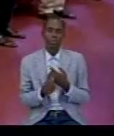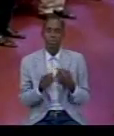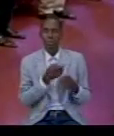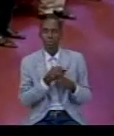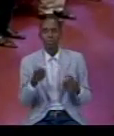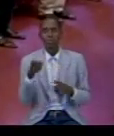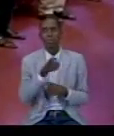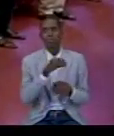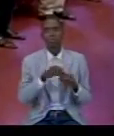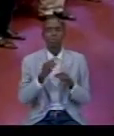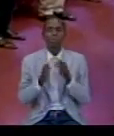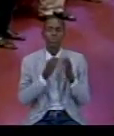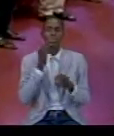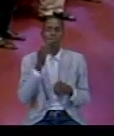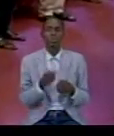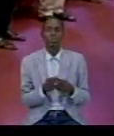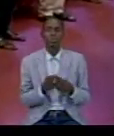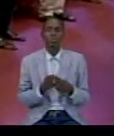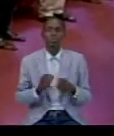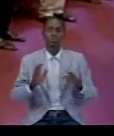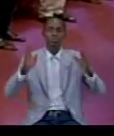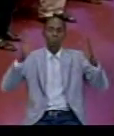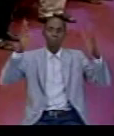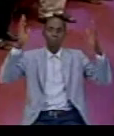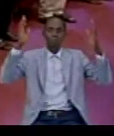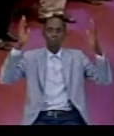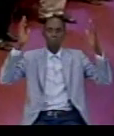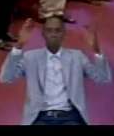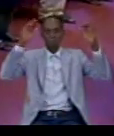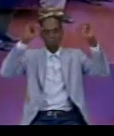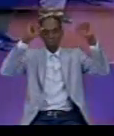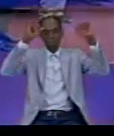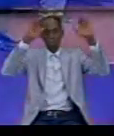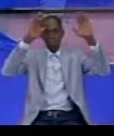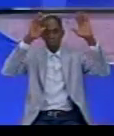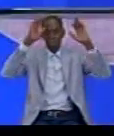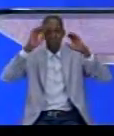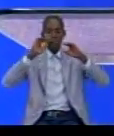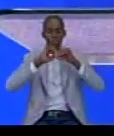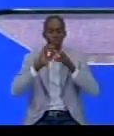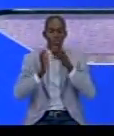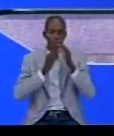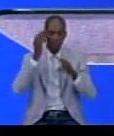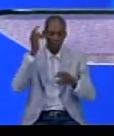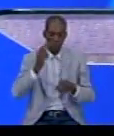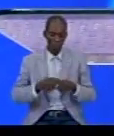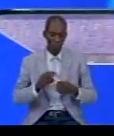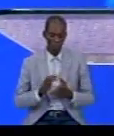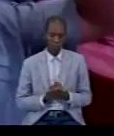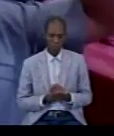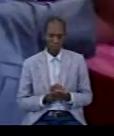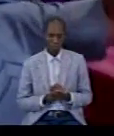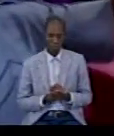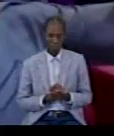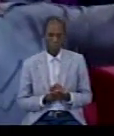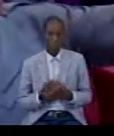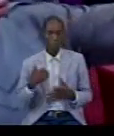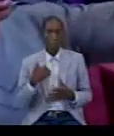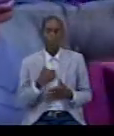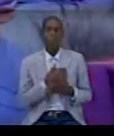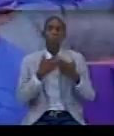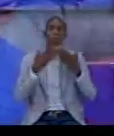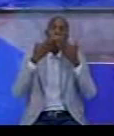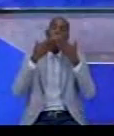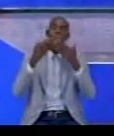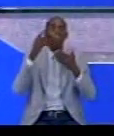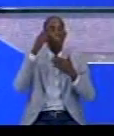name. Amen. Raise up your hand, please. Father, in Jesus' name, we thank you for what